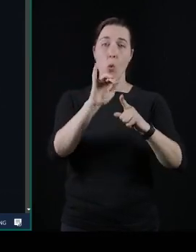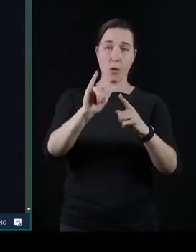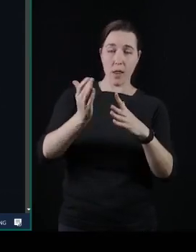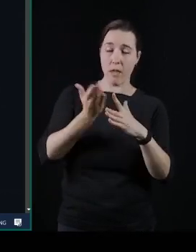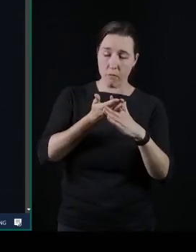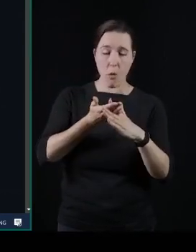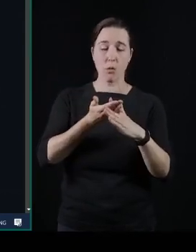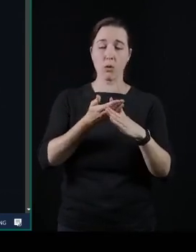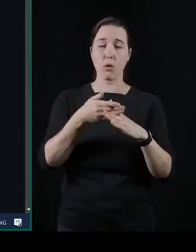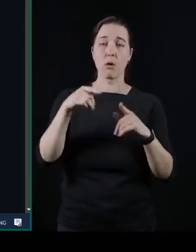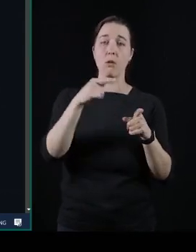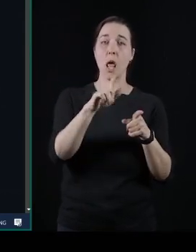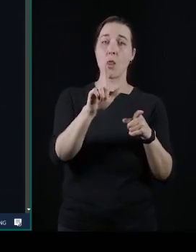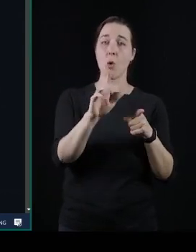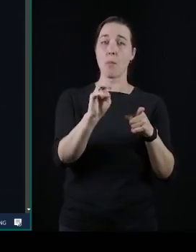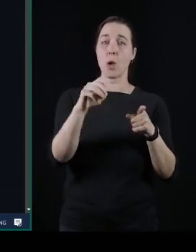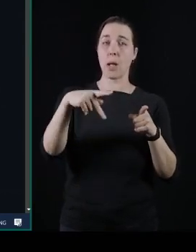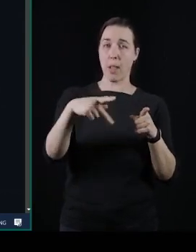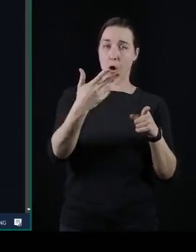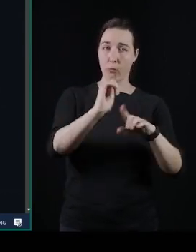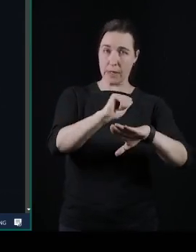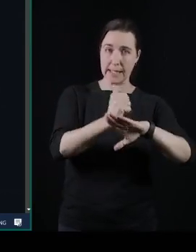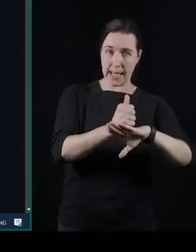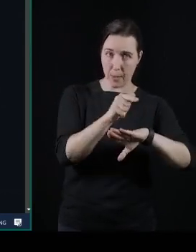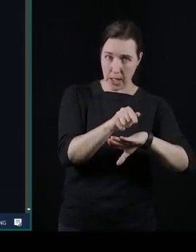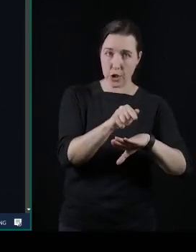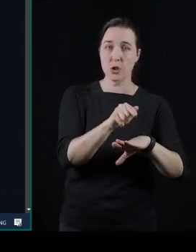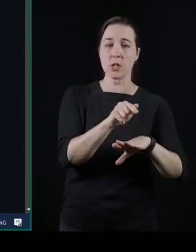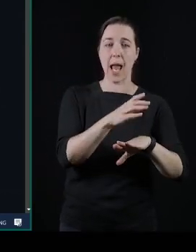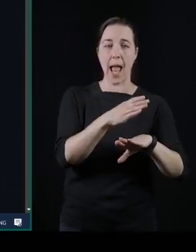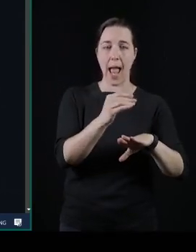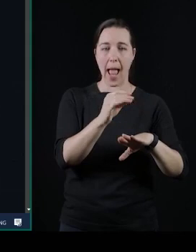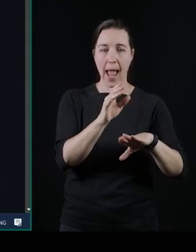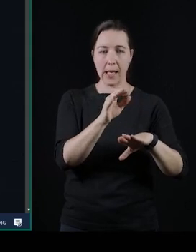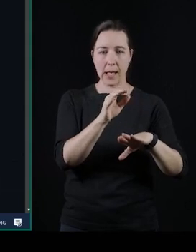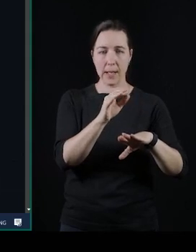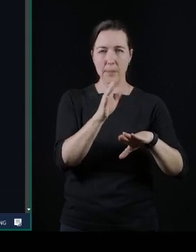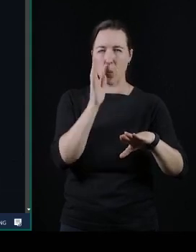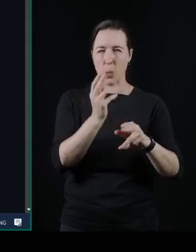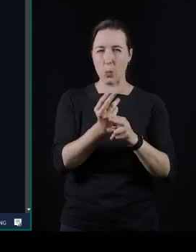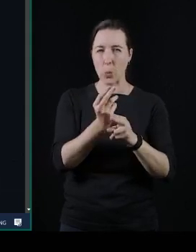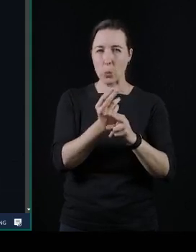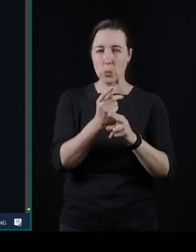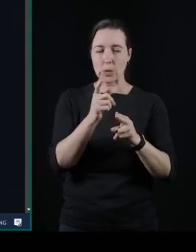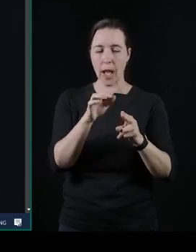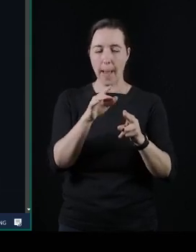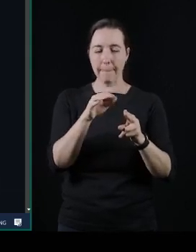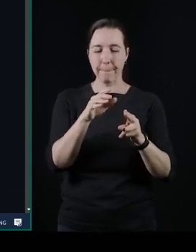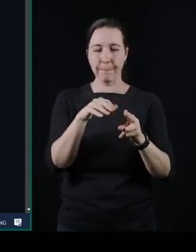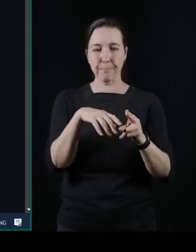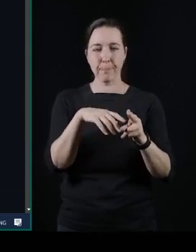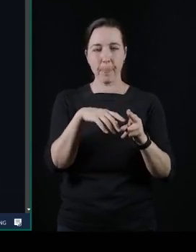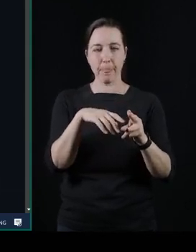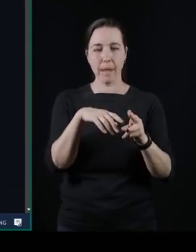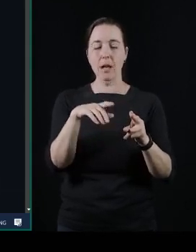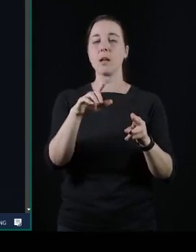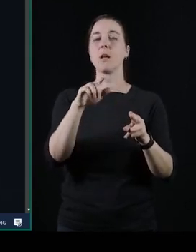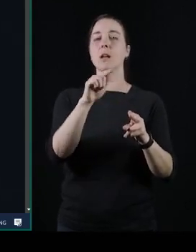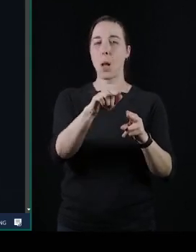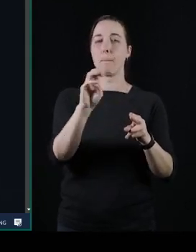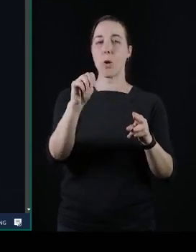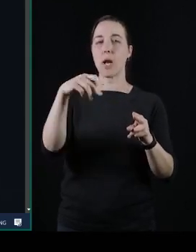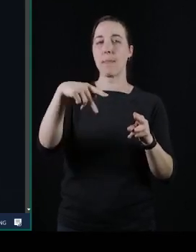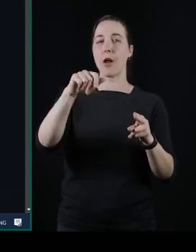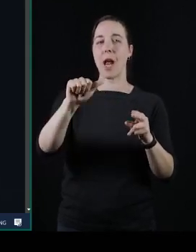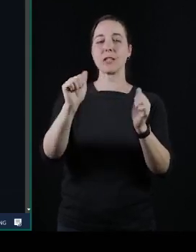go to the folder that local multiplayer agent is published. And what we will use is